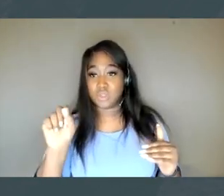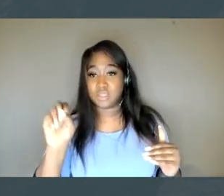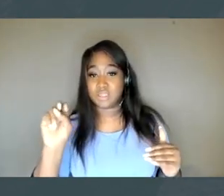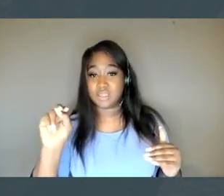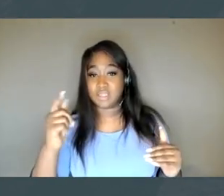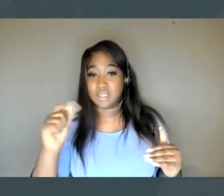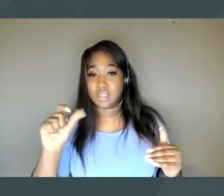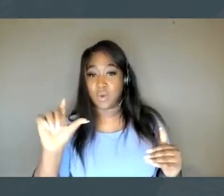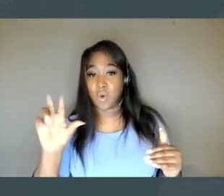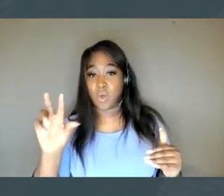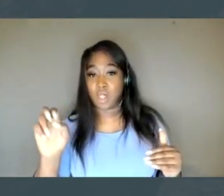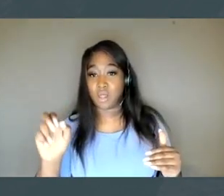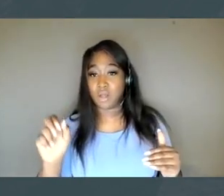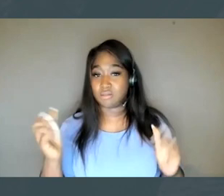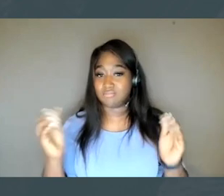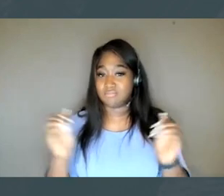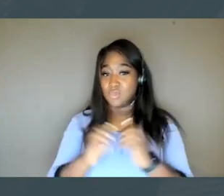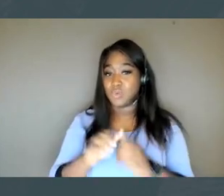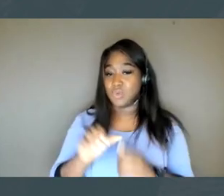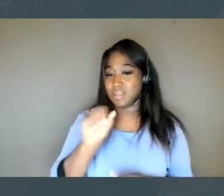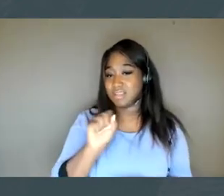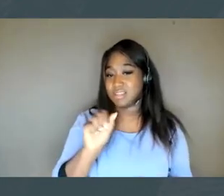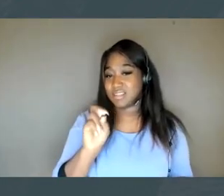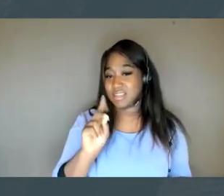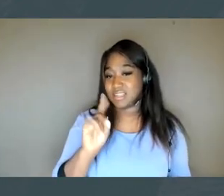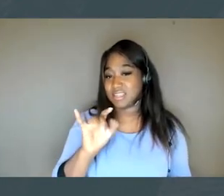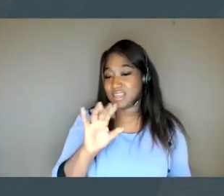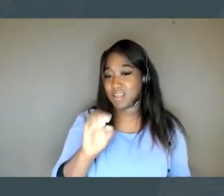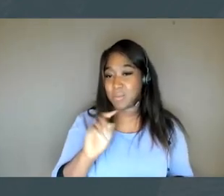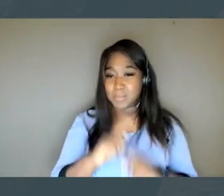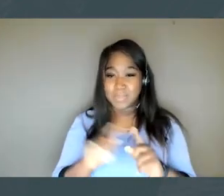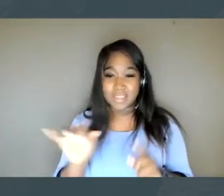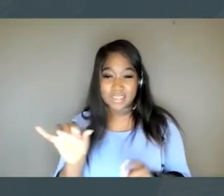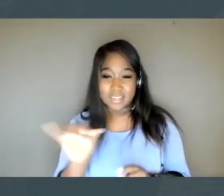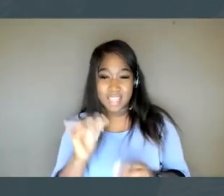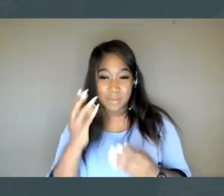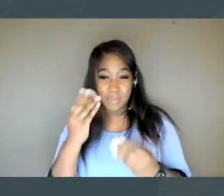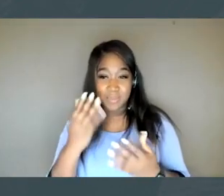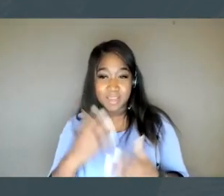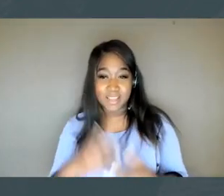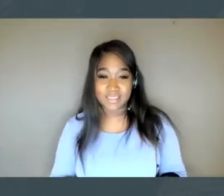same. Yes. It's the same formation. Yes. Yeah. Yeah. Minka, you're